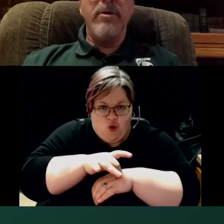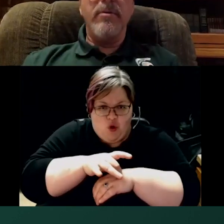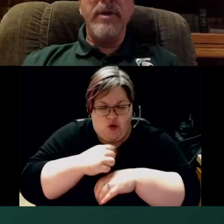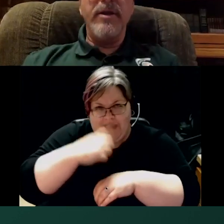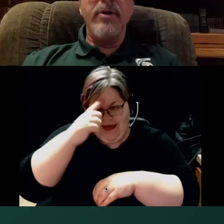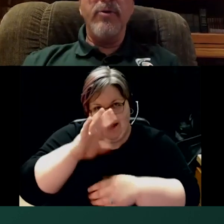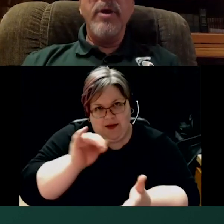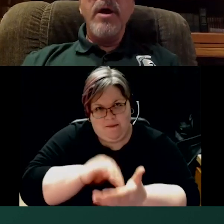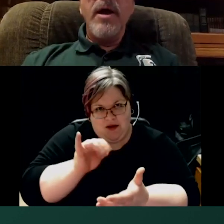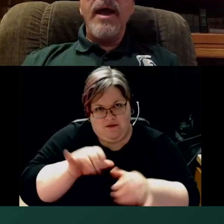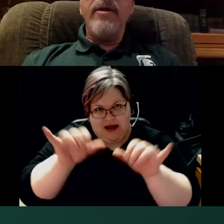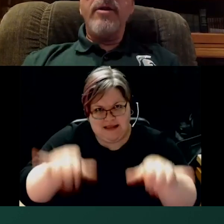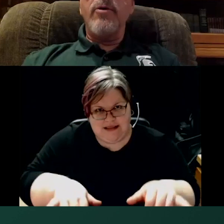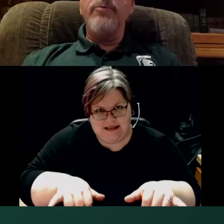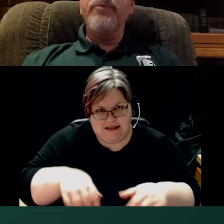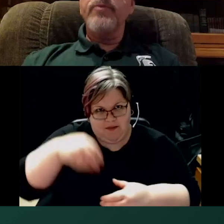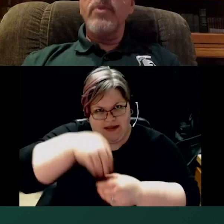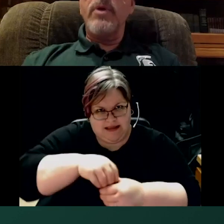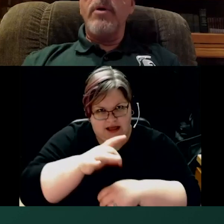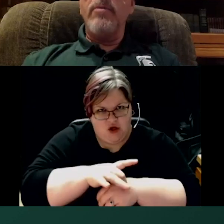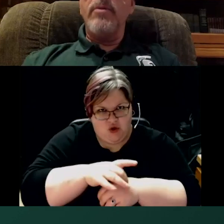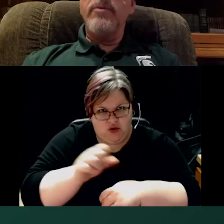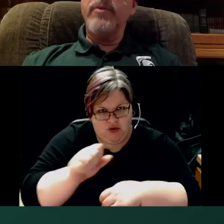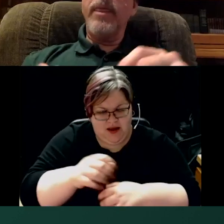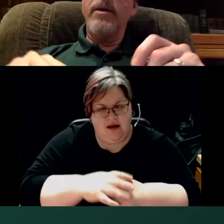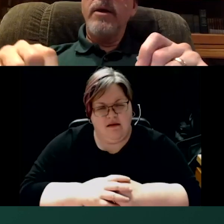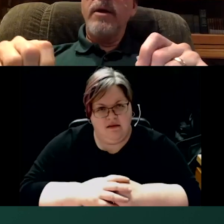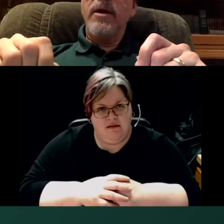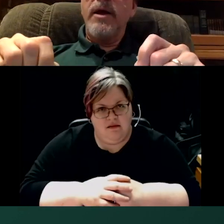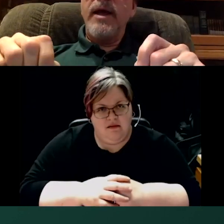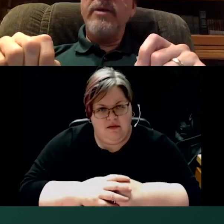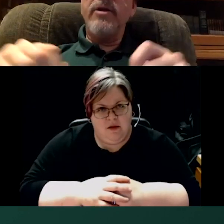is in the Earth, and so um,